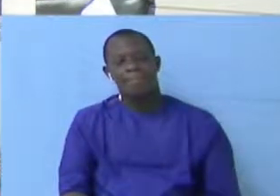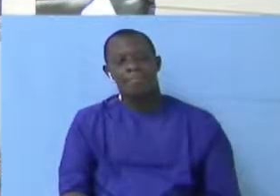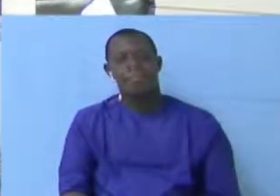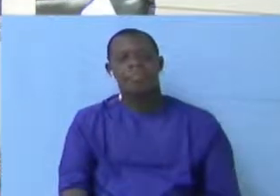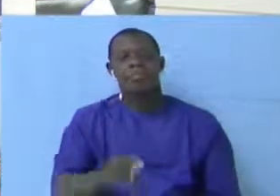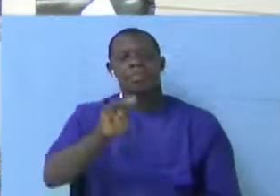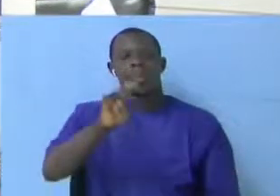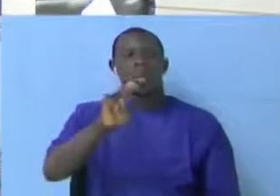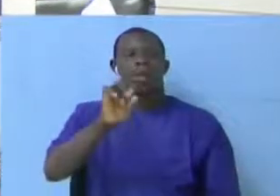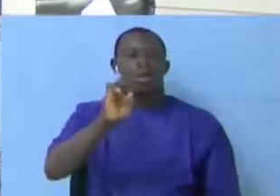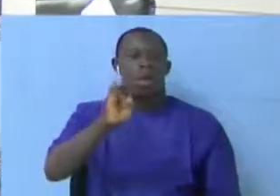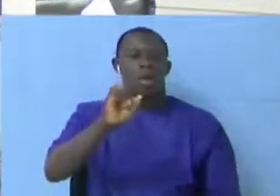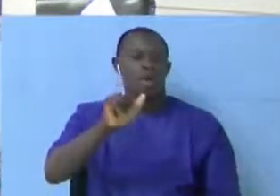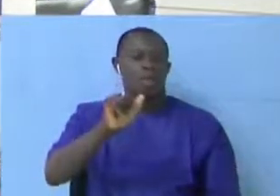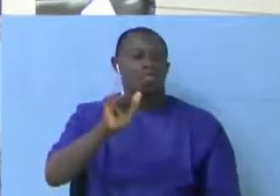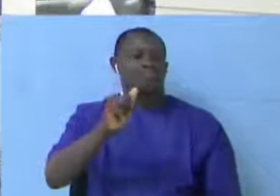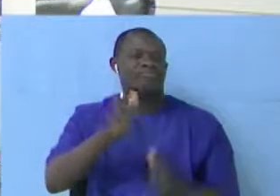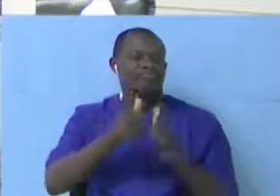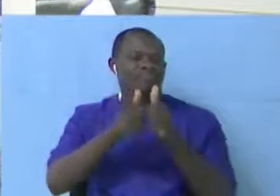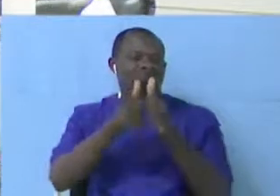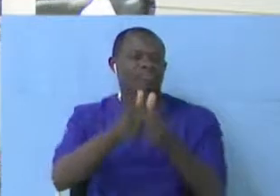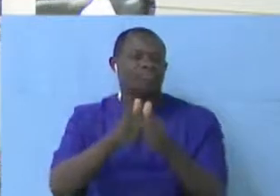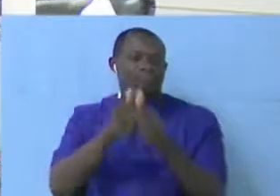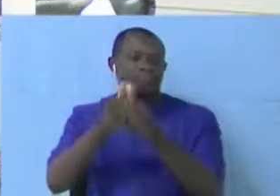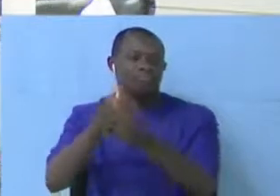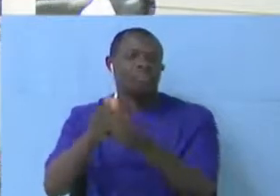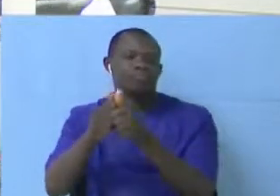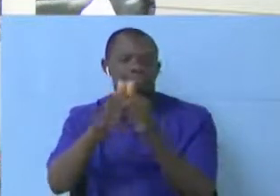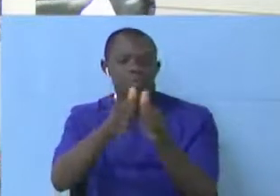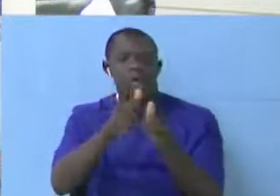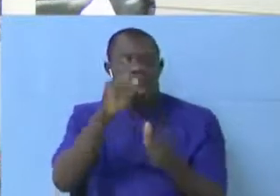NIA following politicians.